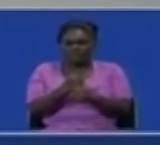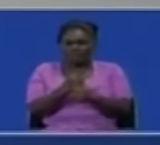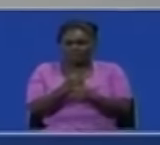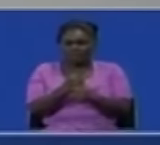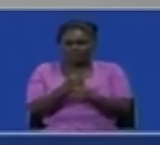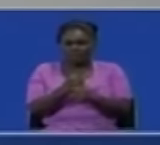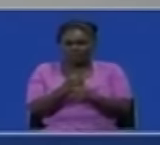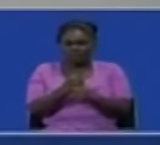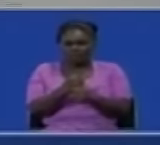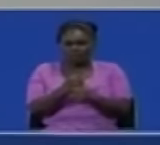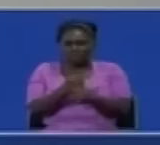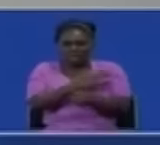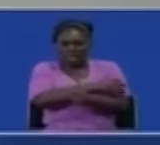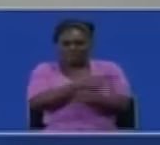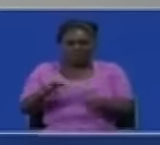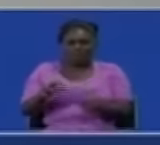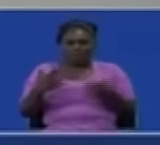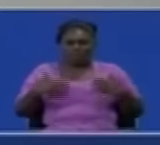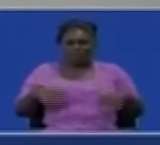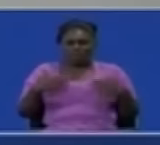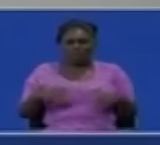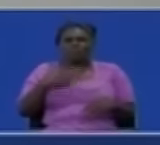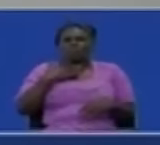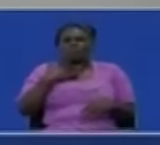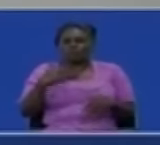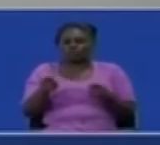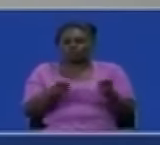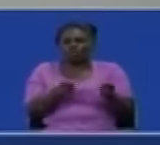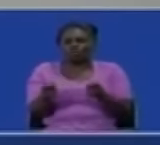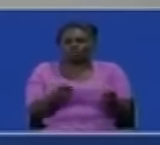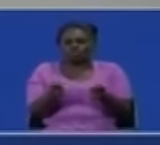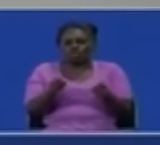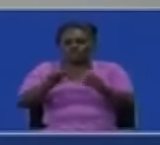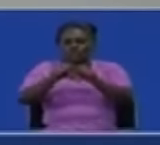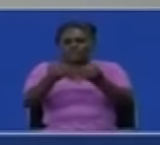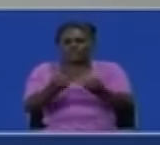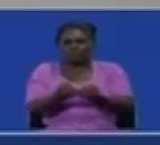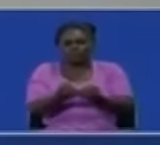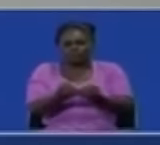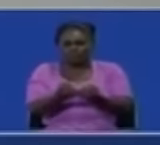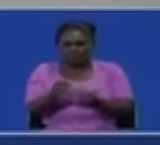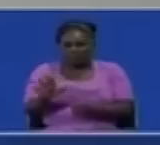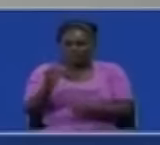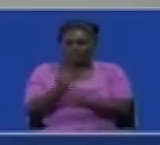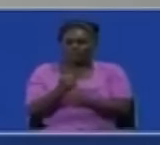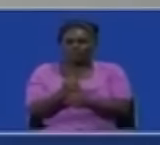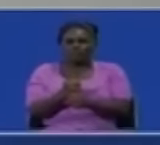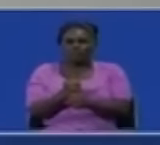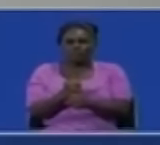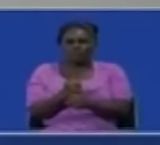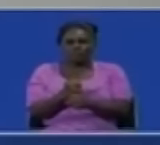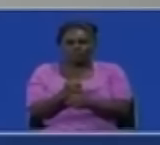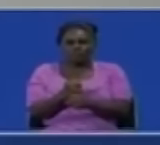done is empowered those people who want to manipulate the system to do what they have to do.